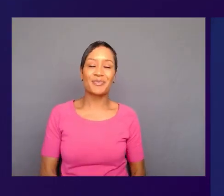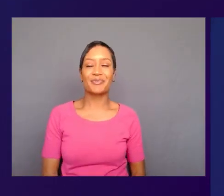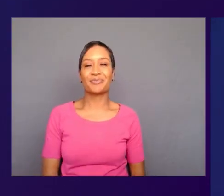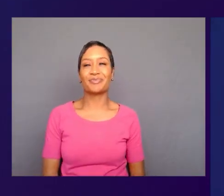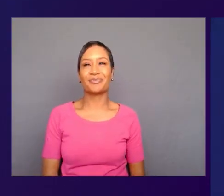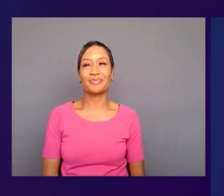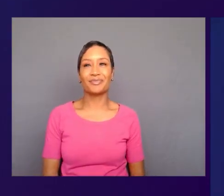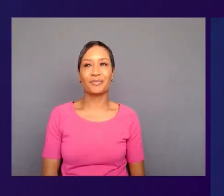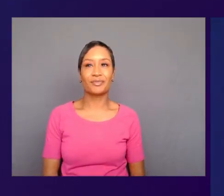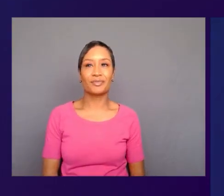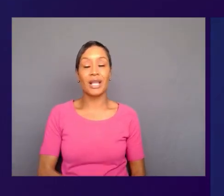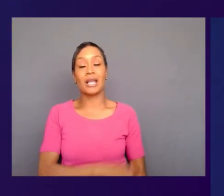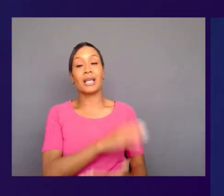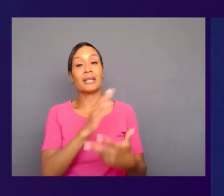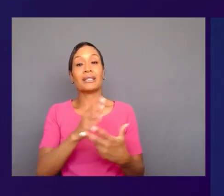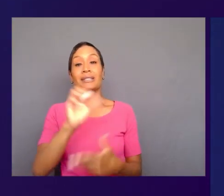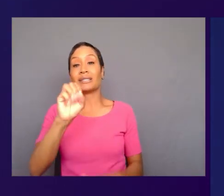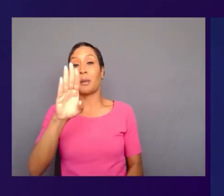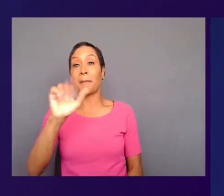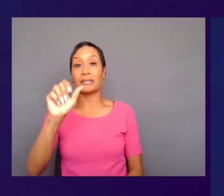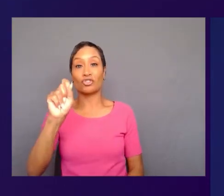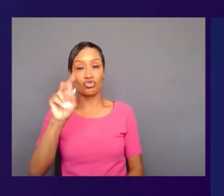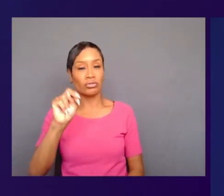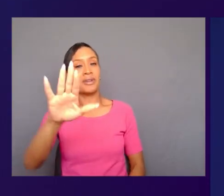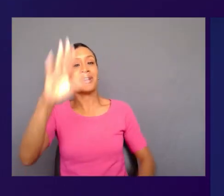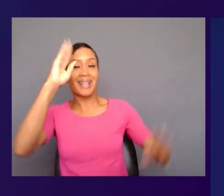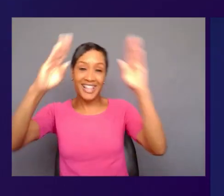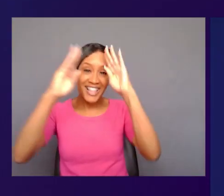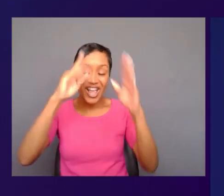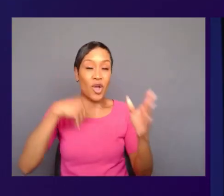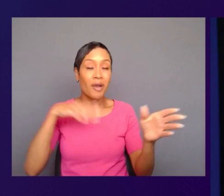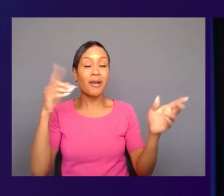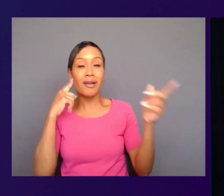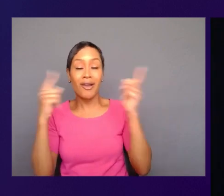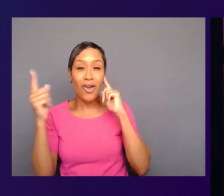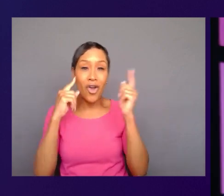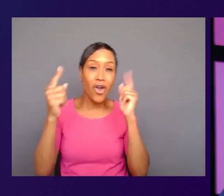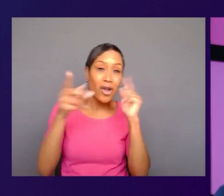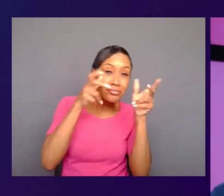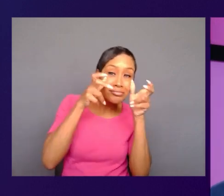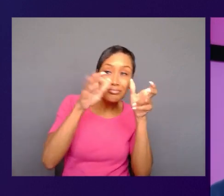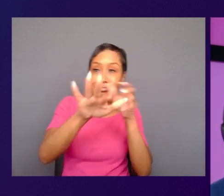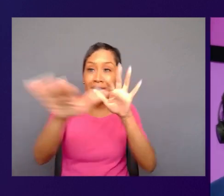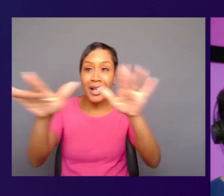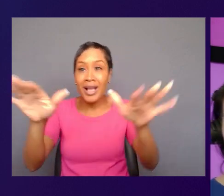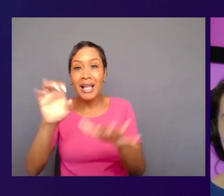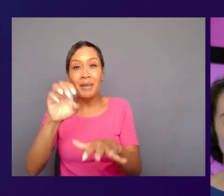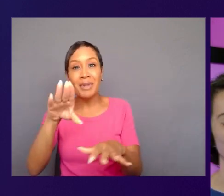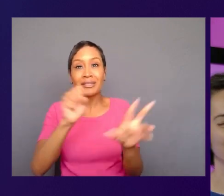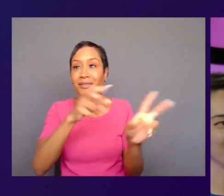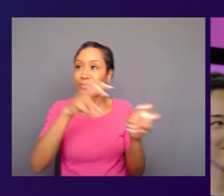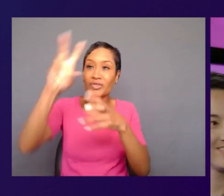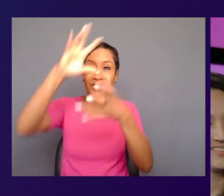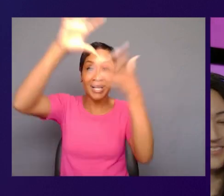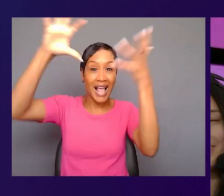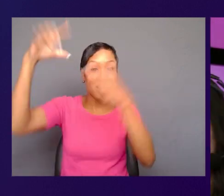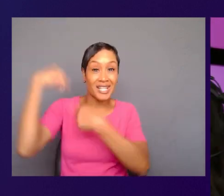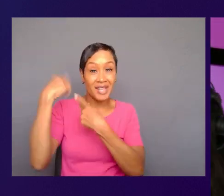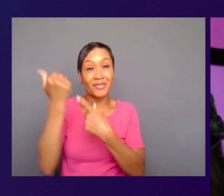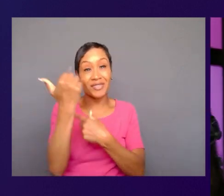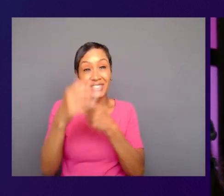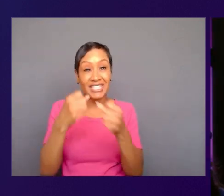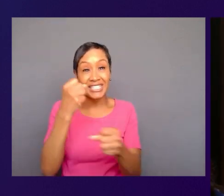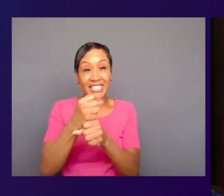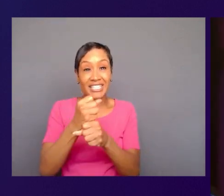we've been hearing a lot about how EBS has enabled so many customers to move into the cloud over the last 15 years. And as more customers move